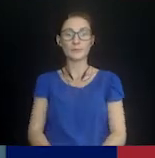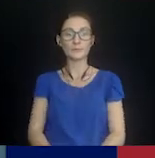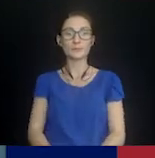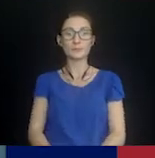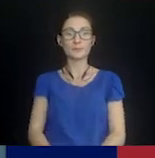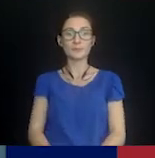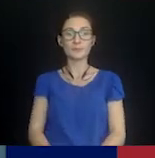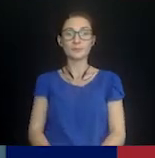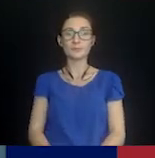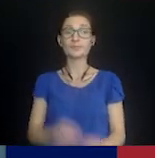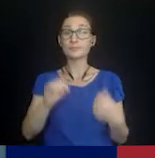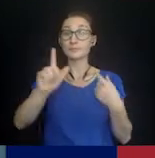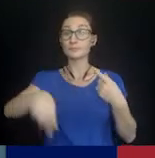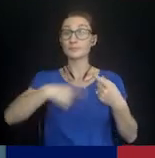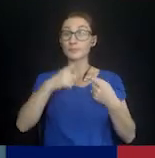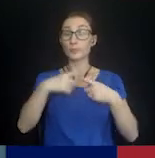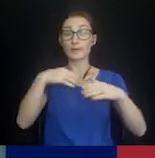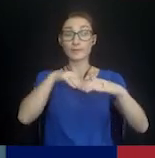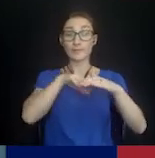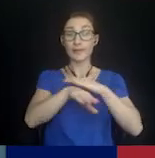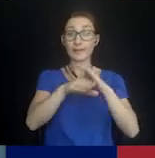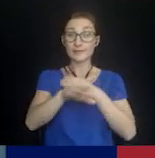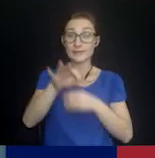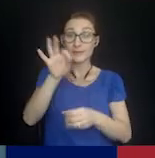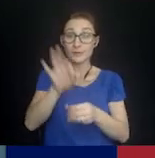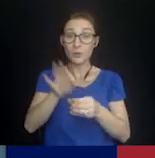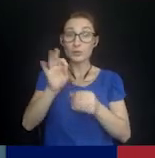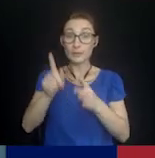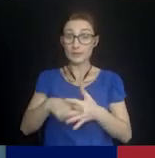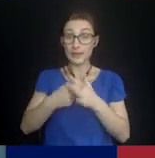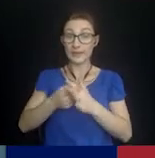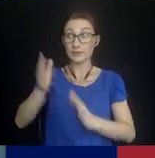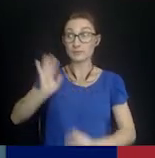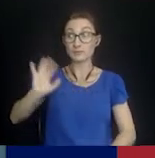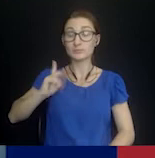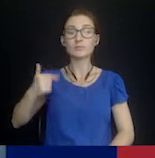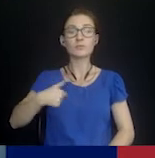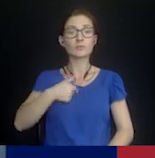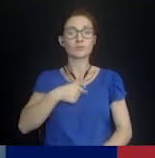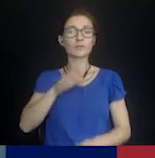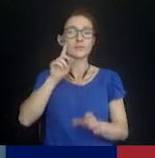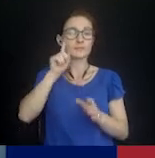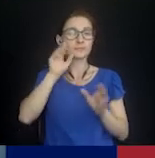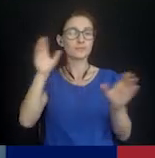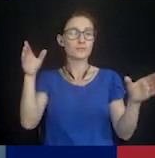When Access to Vote began, we focused on